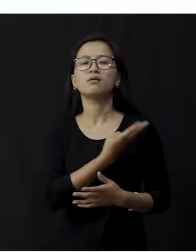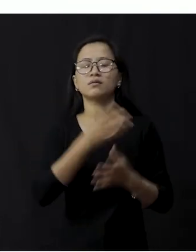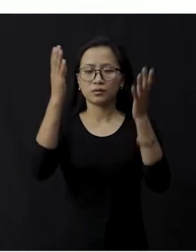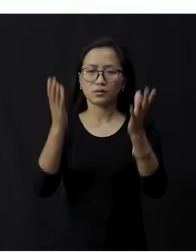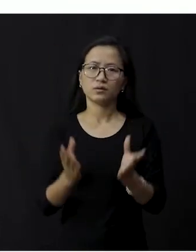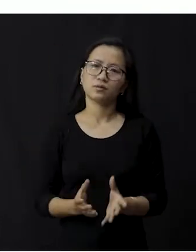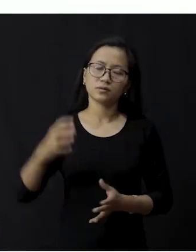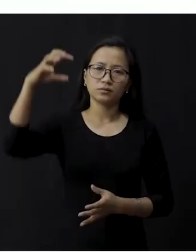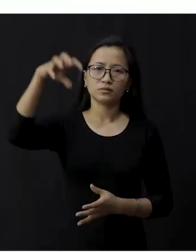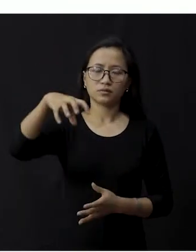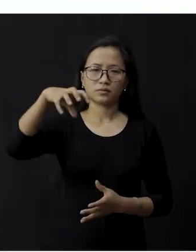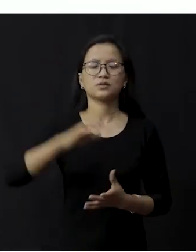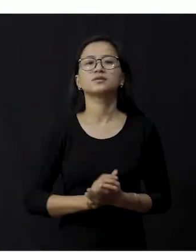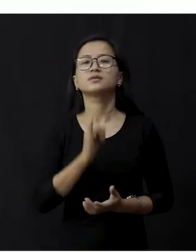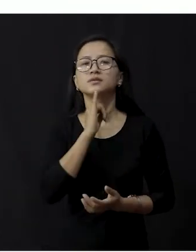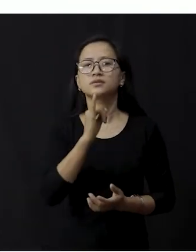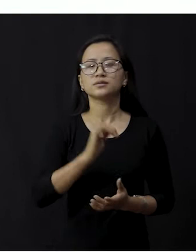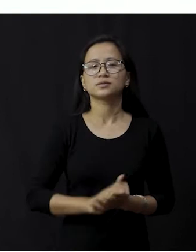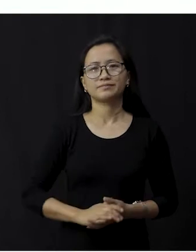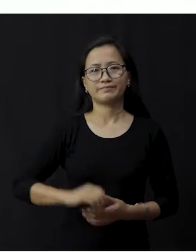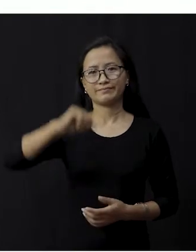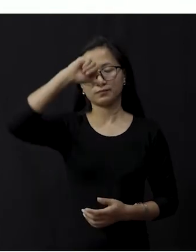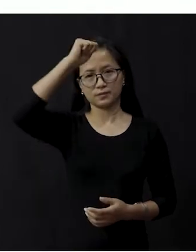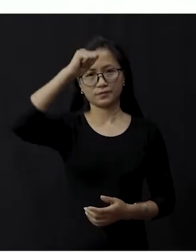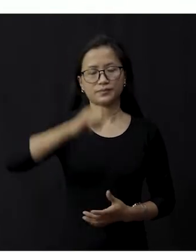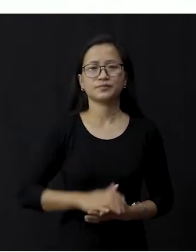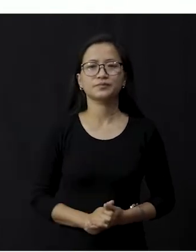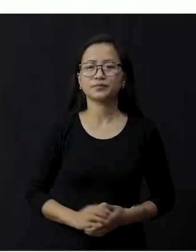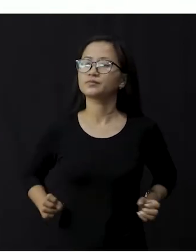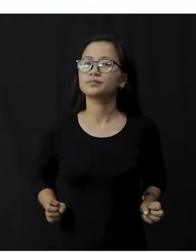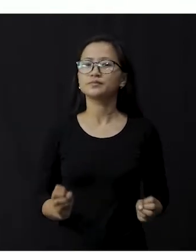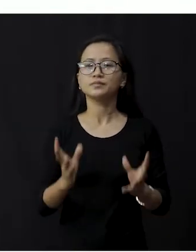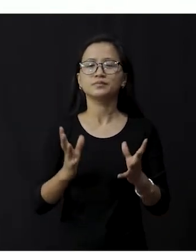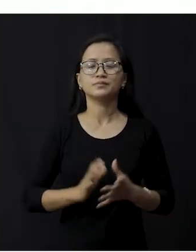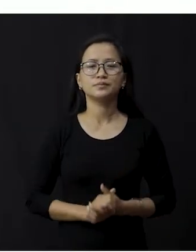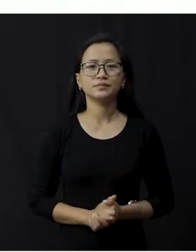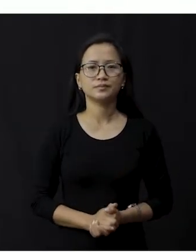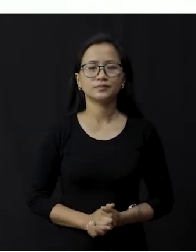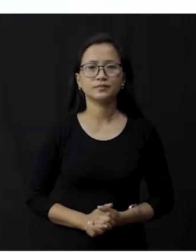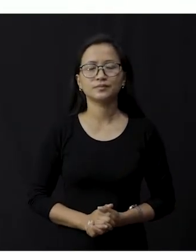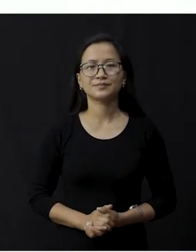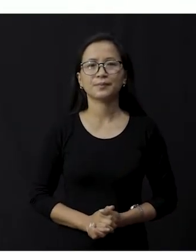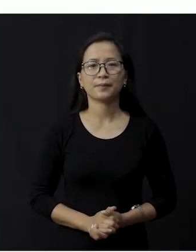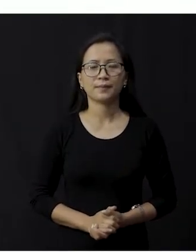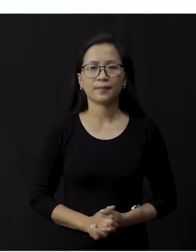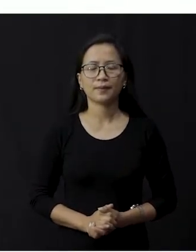our country, the name of our country is India. Let's get started. All right.